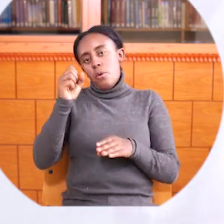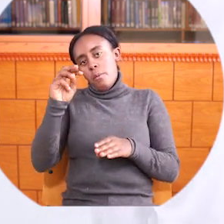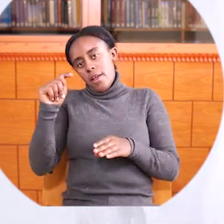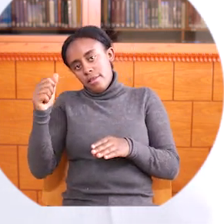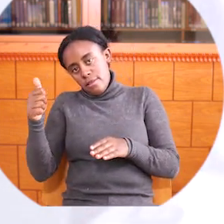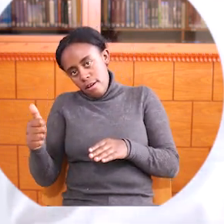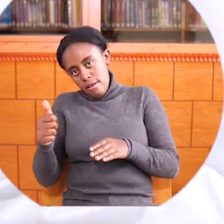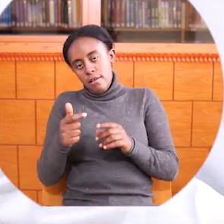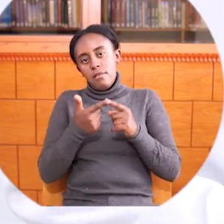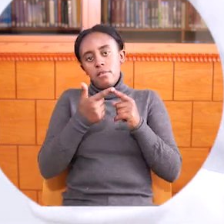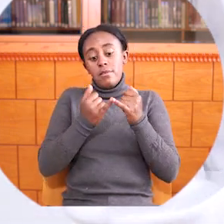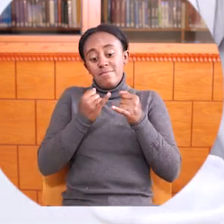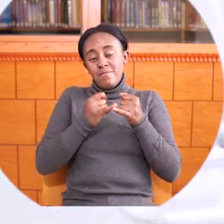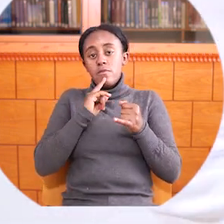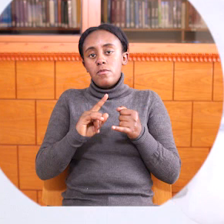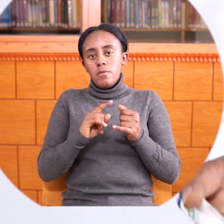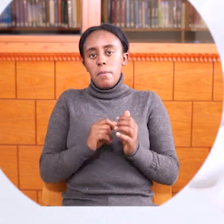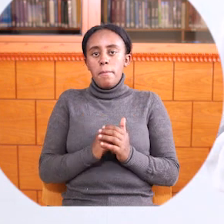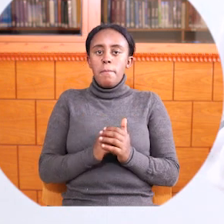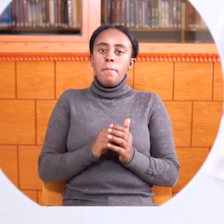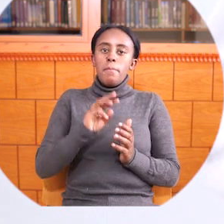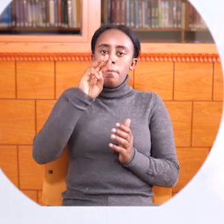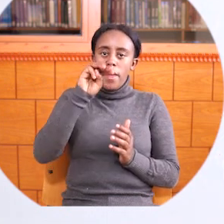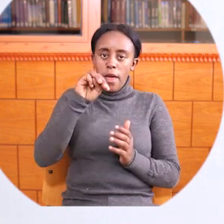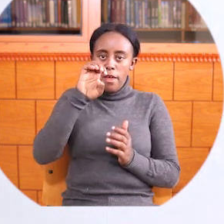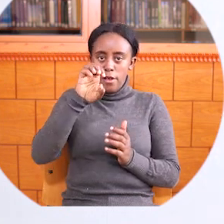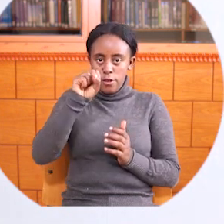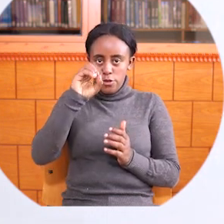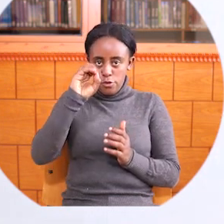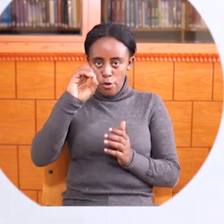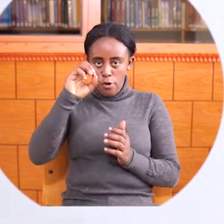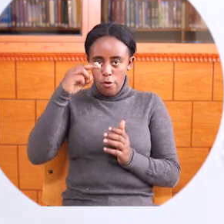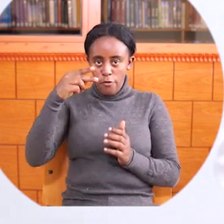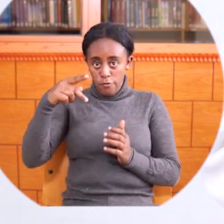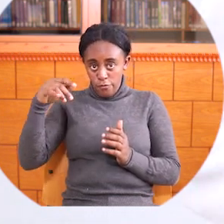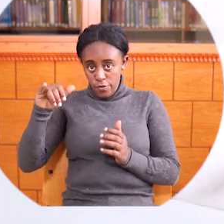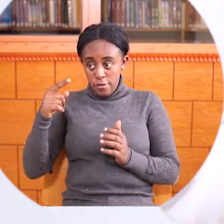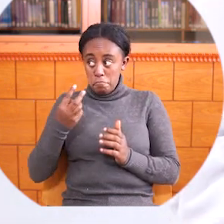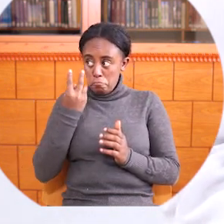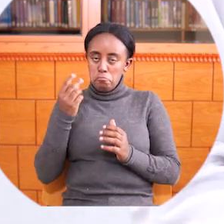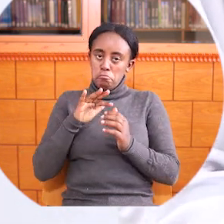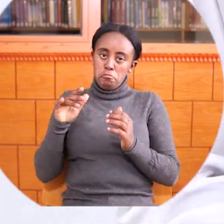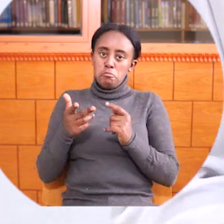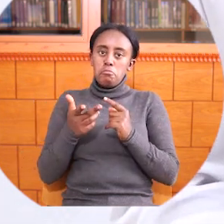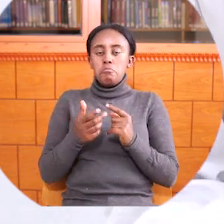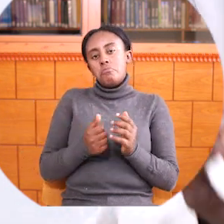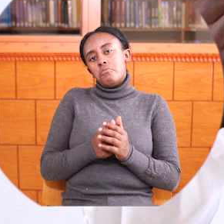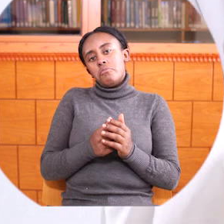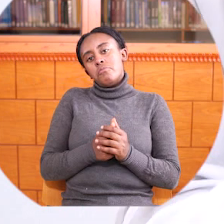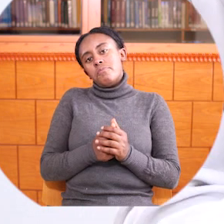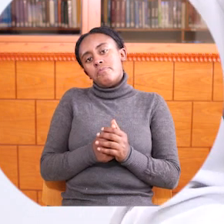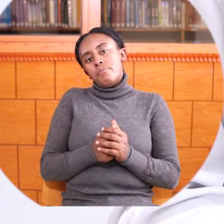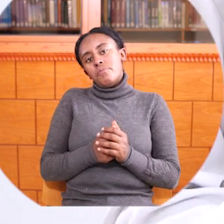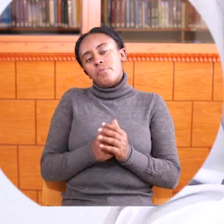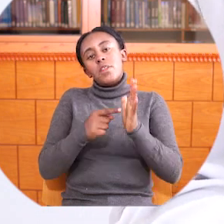the last one is called mesophyll tissue. Mesophyll tissue is a plant tissue which is found